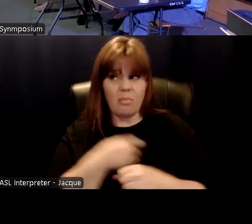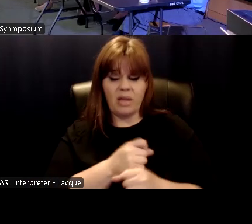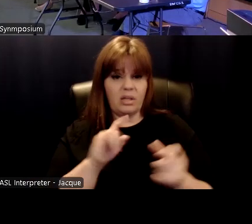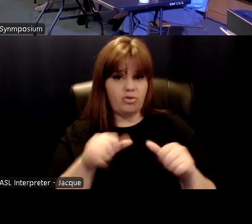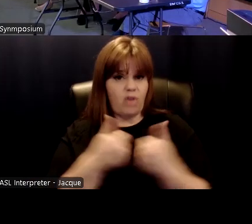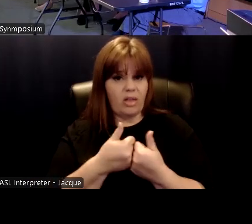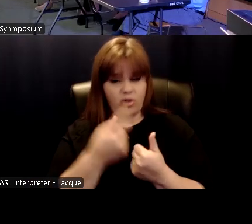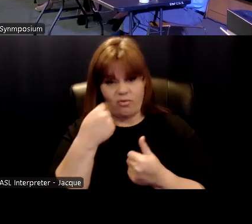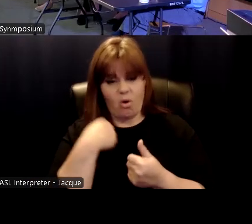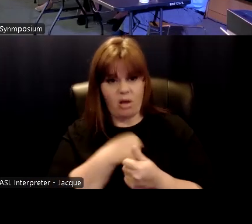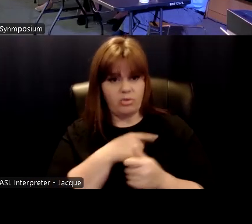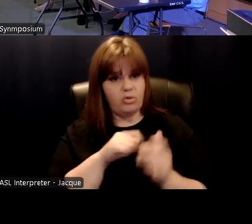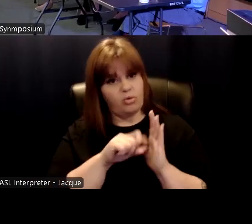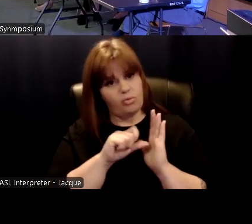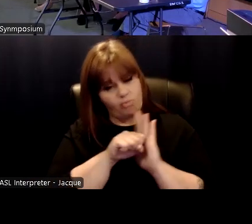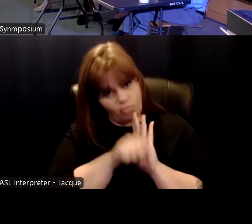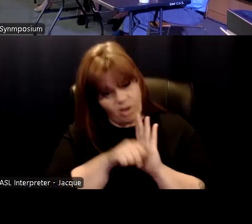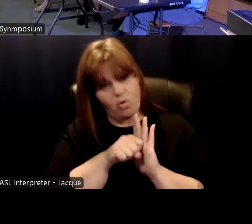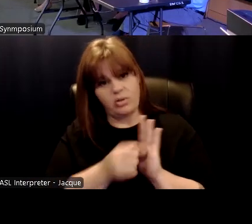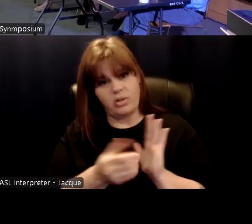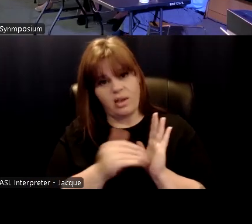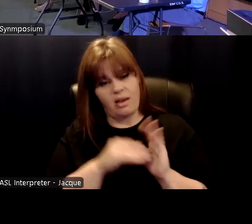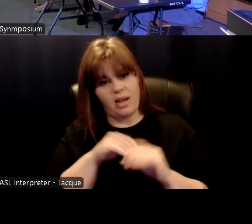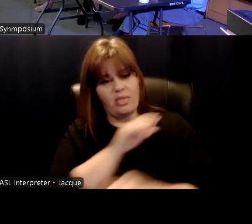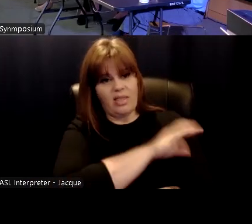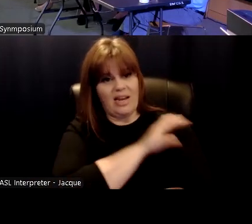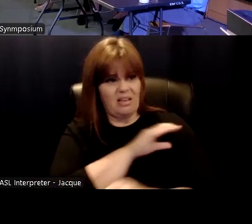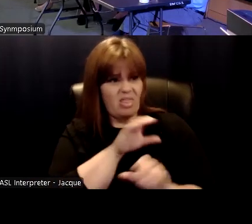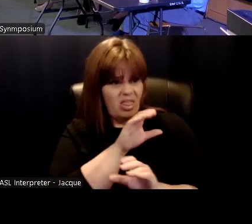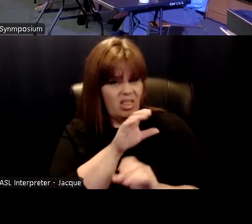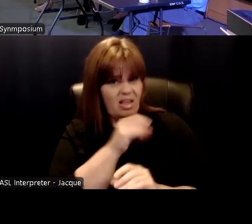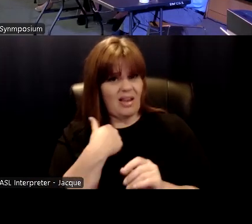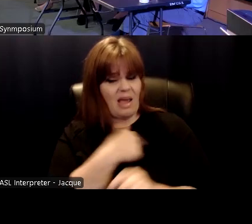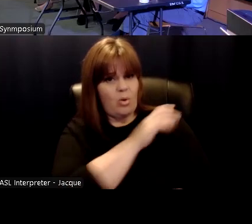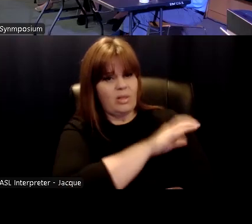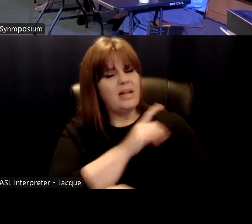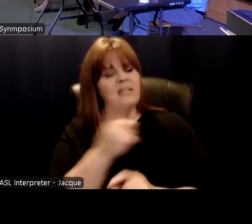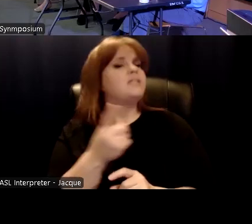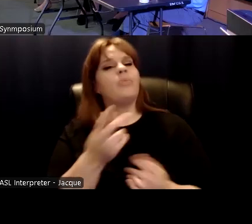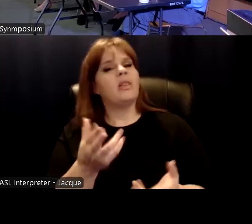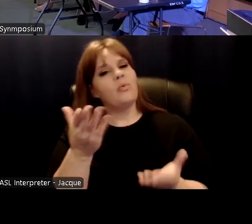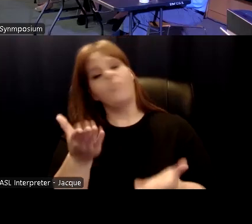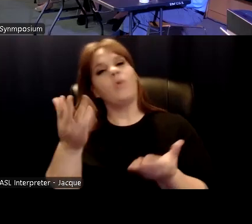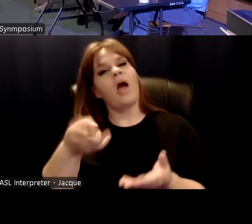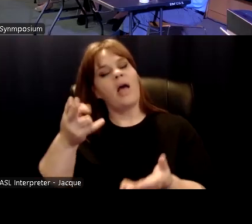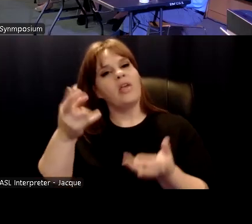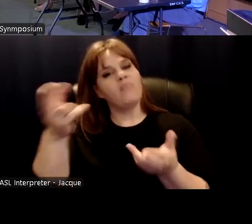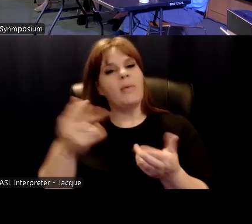to reinforce this in our clinics. In our clinics, this is something we highly recommend to all of our